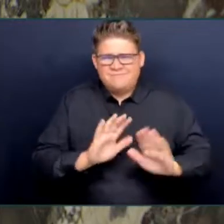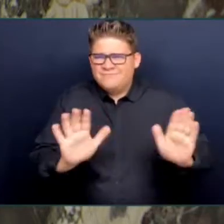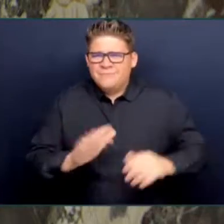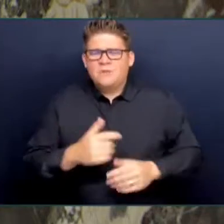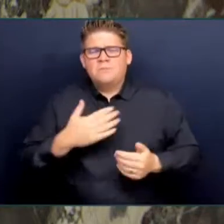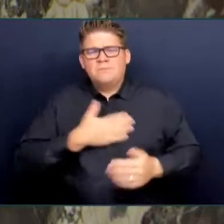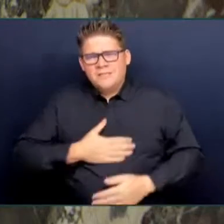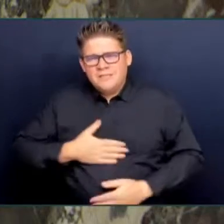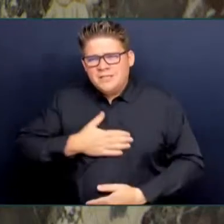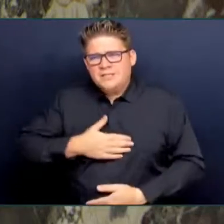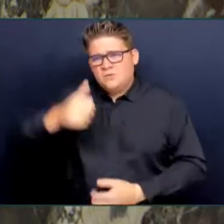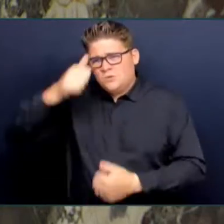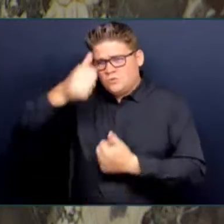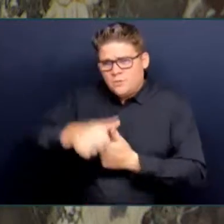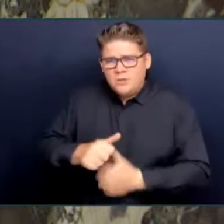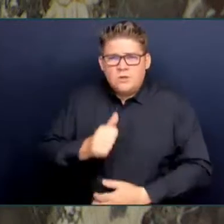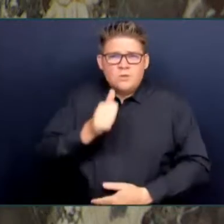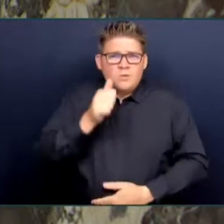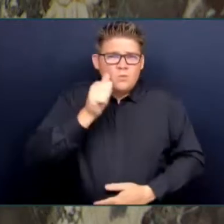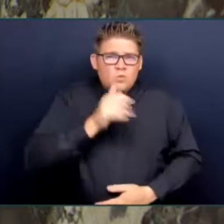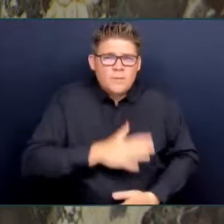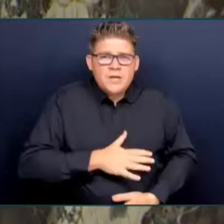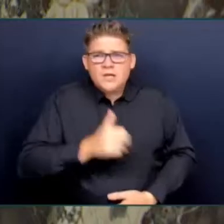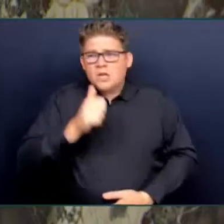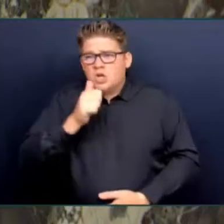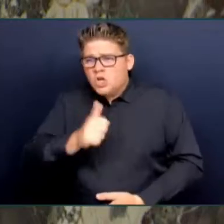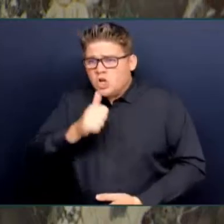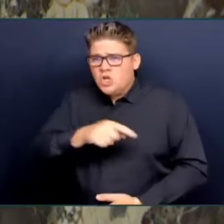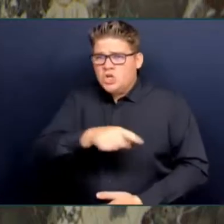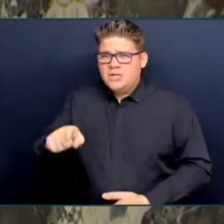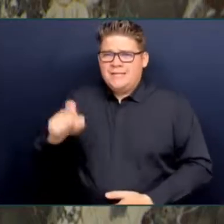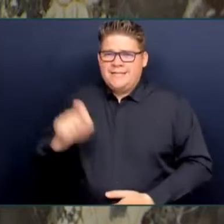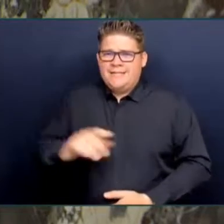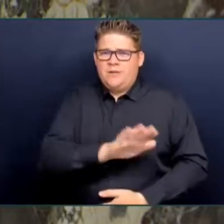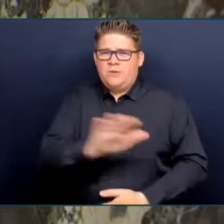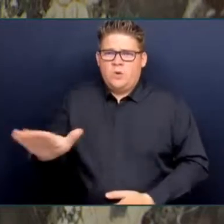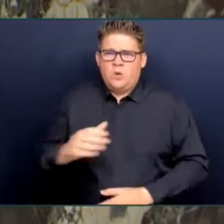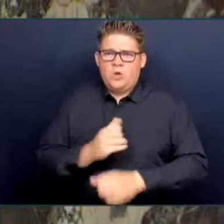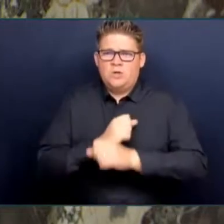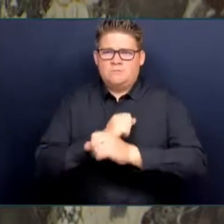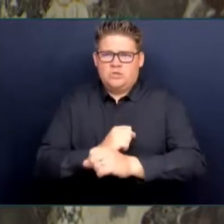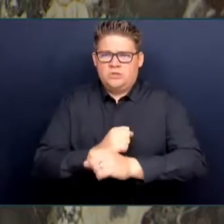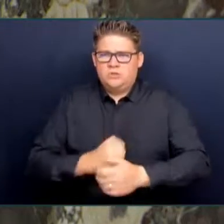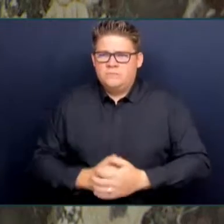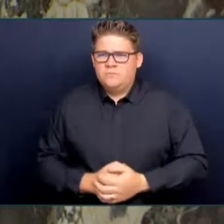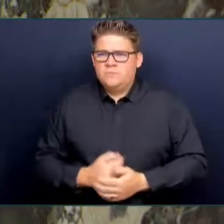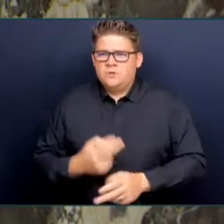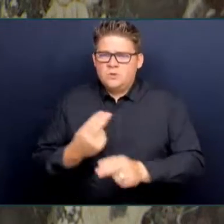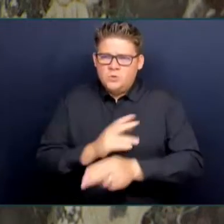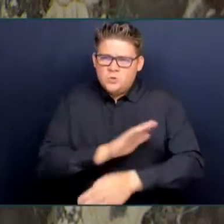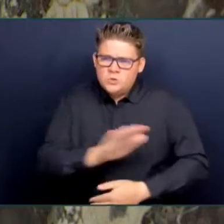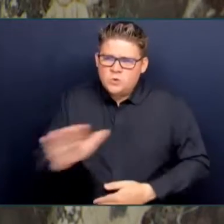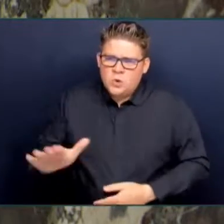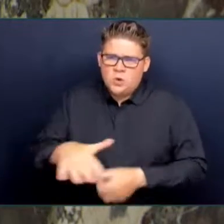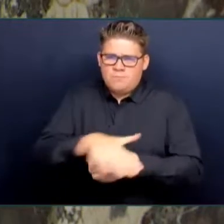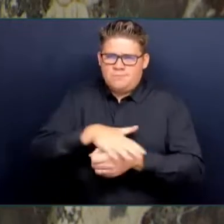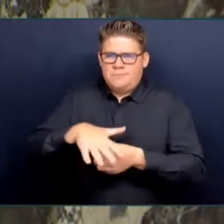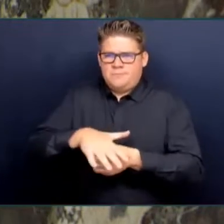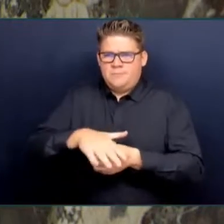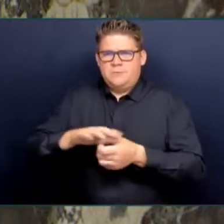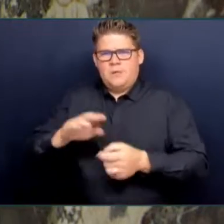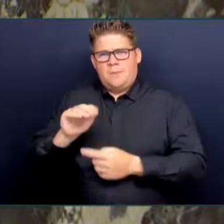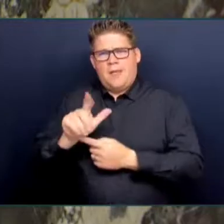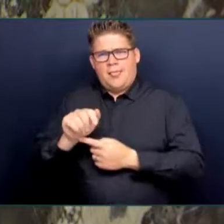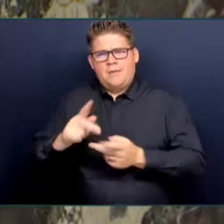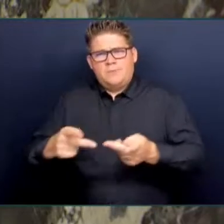your community. Call in other teams. Use your platform to show the role of men and boys in standing up against sexualized